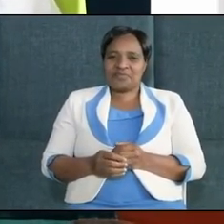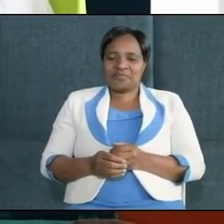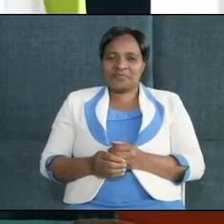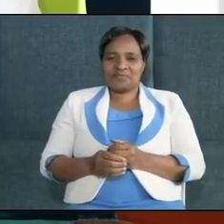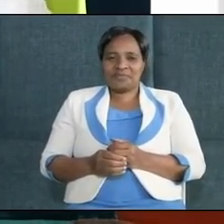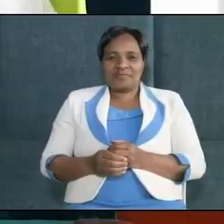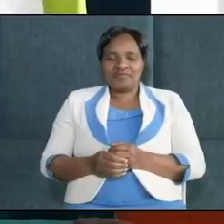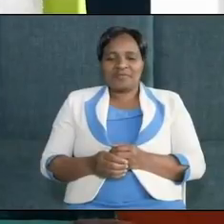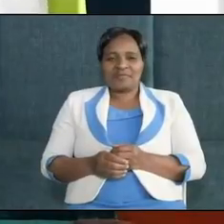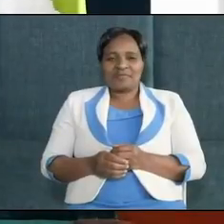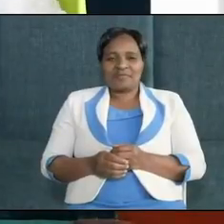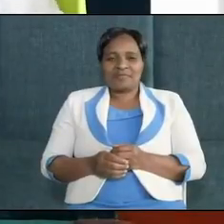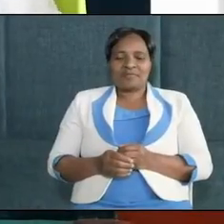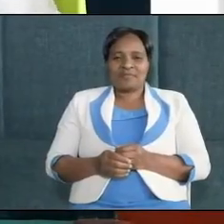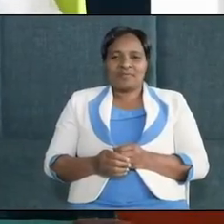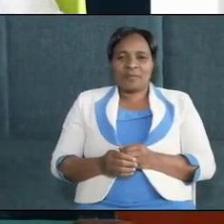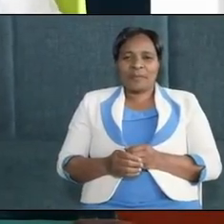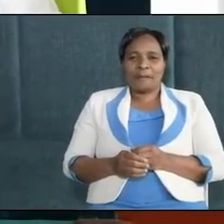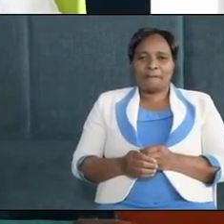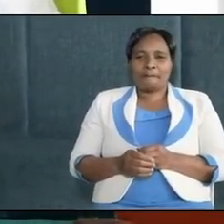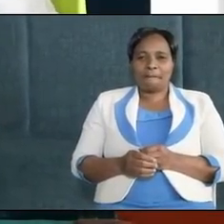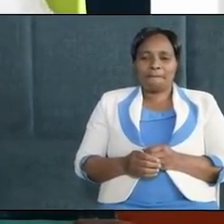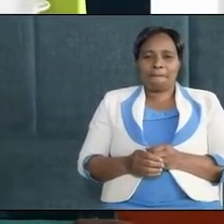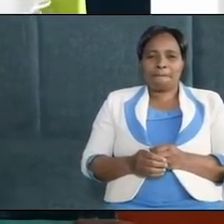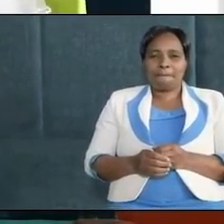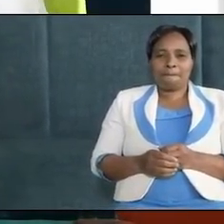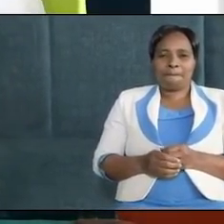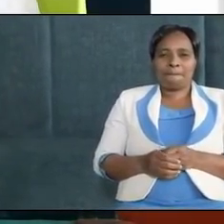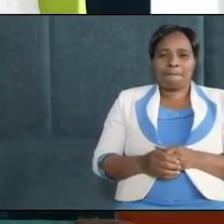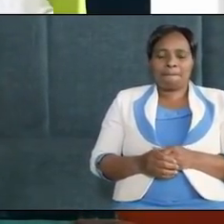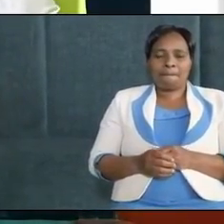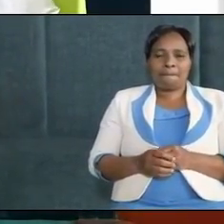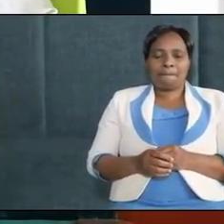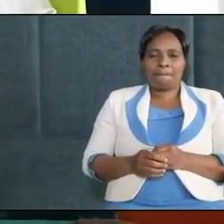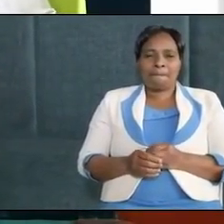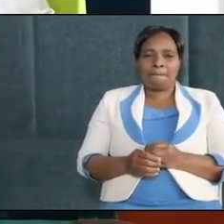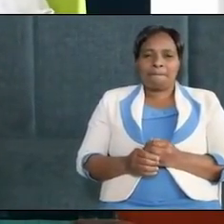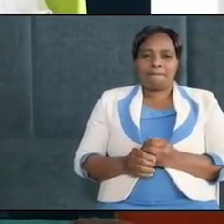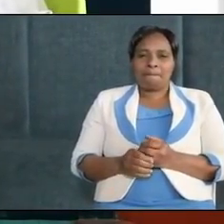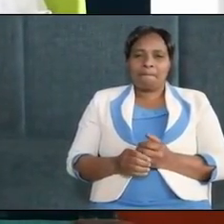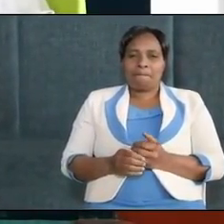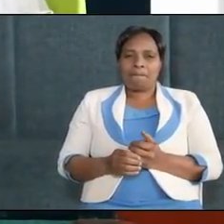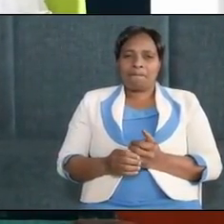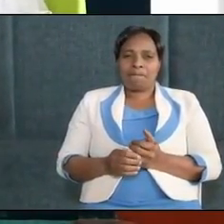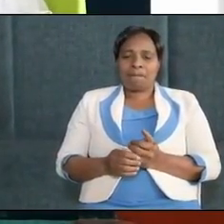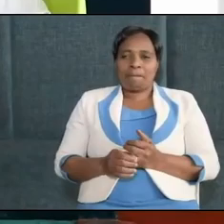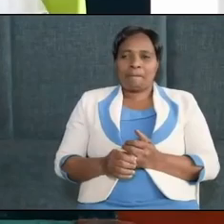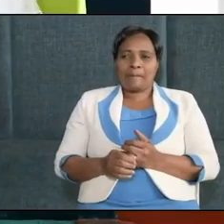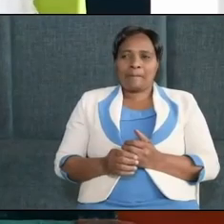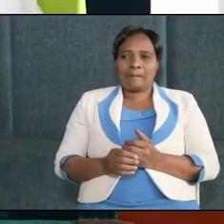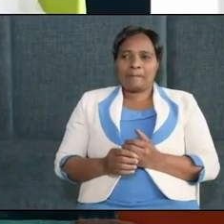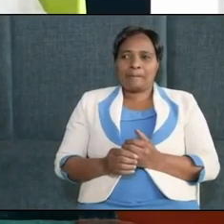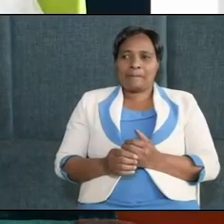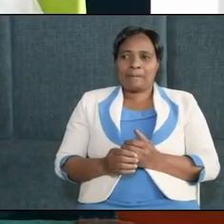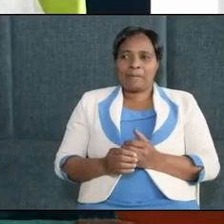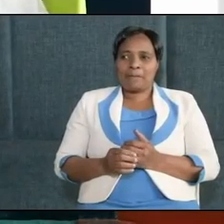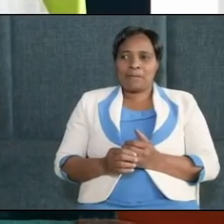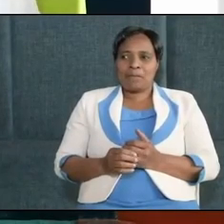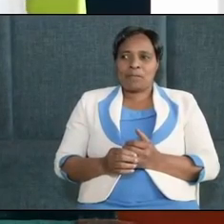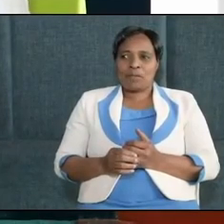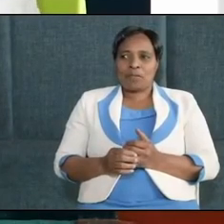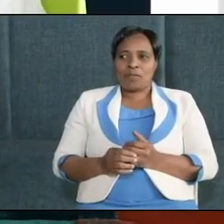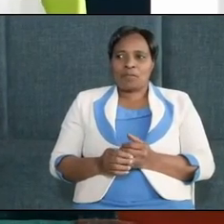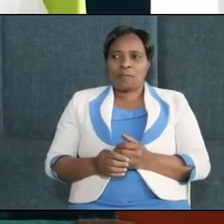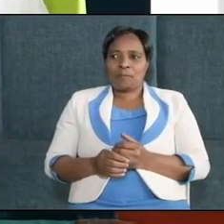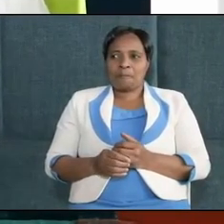firm when life changes. Stand firm through the ups and downs. Stand firm, for we know that God is